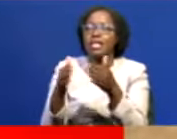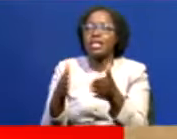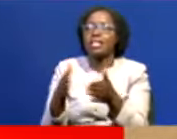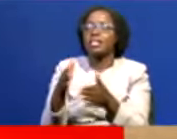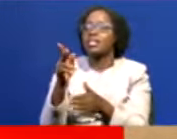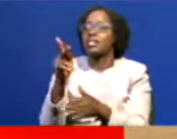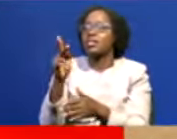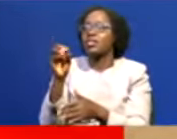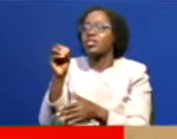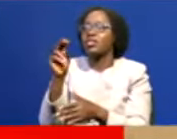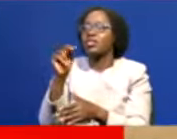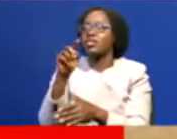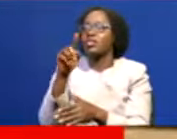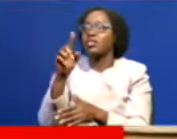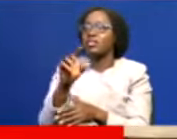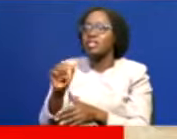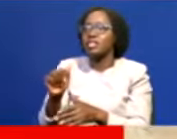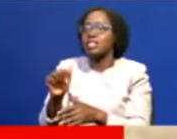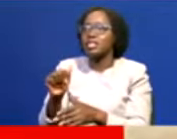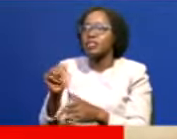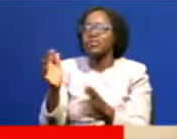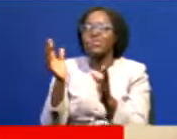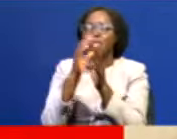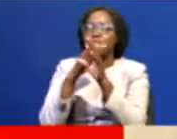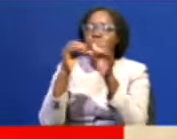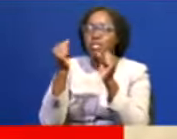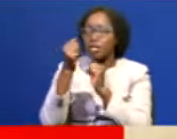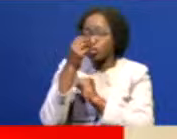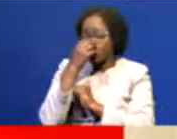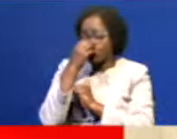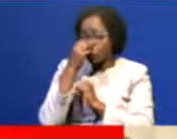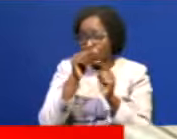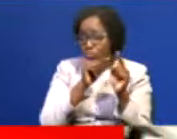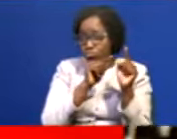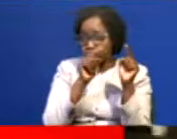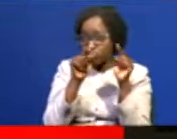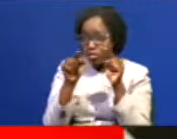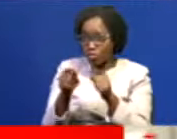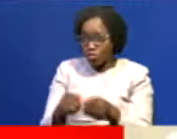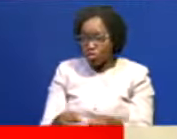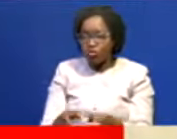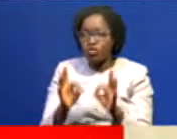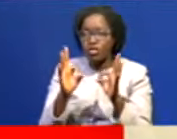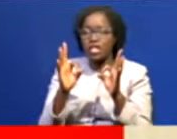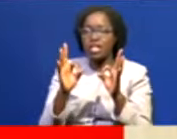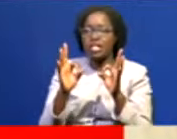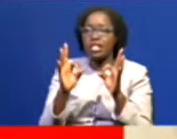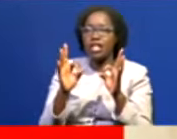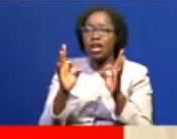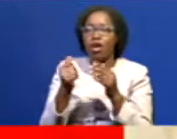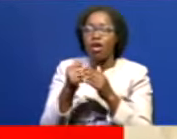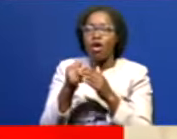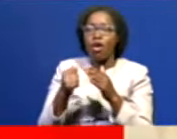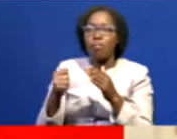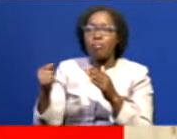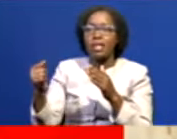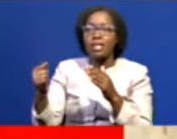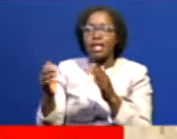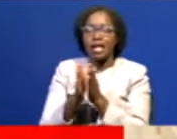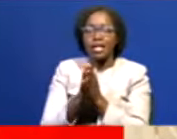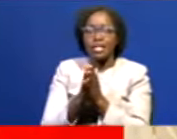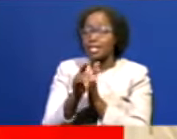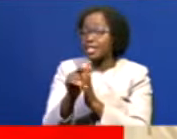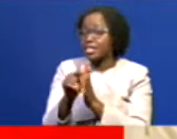Konza, and it is one that the President William Ruto has come to officially officiate. And this Konza and